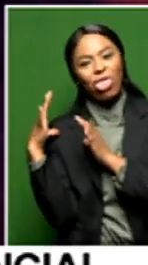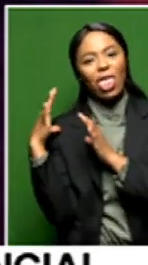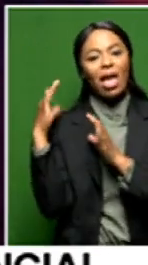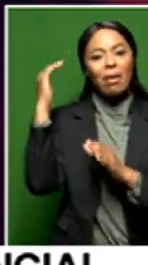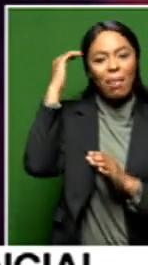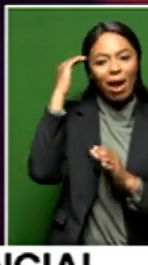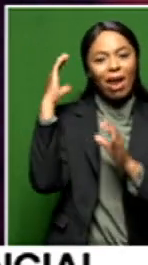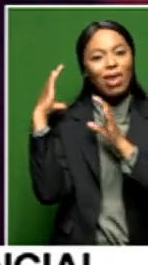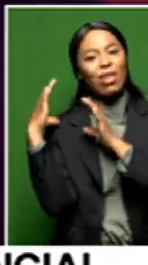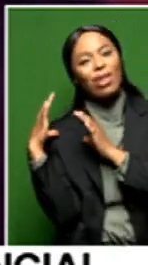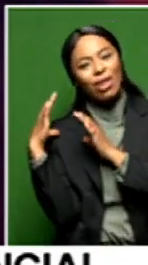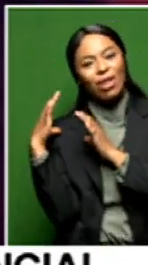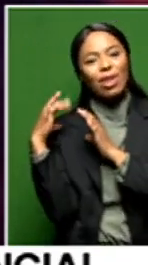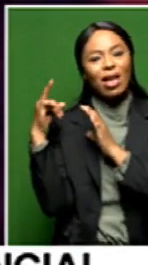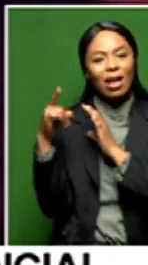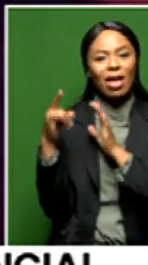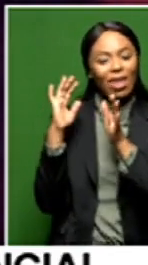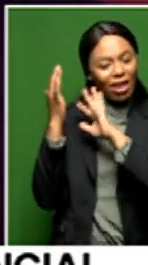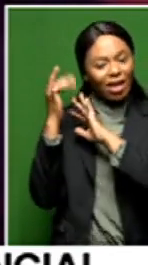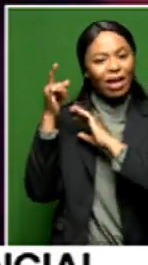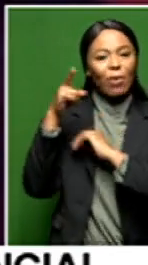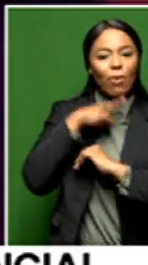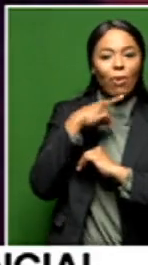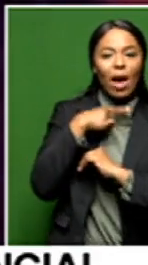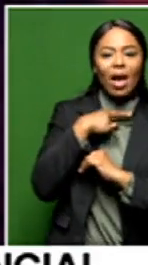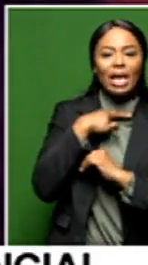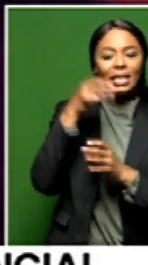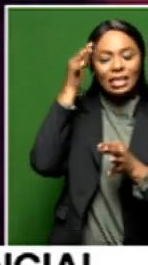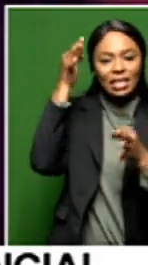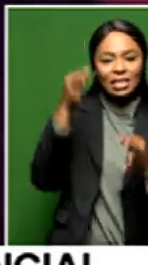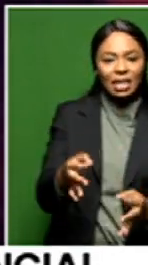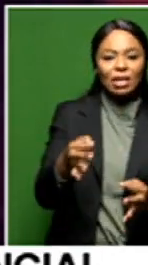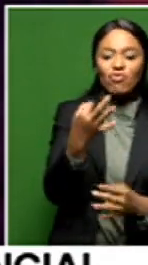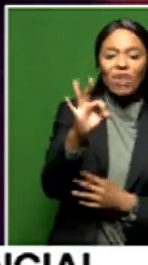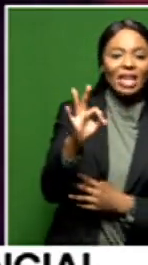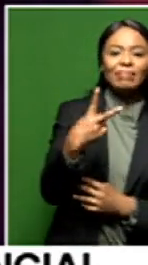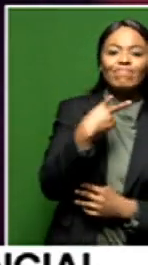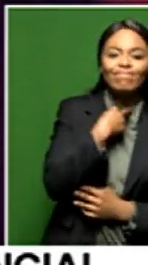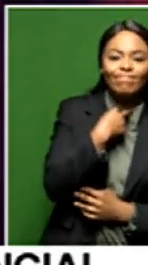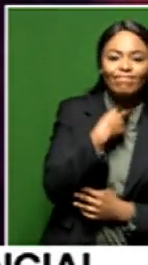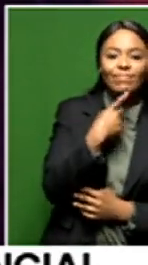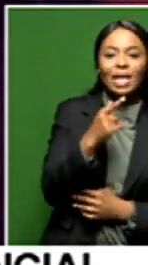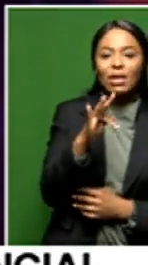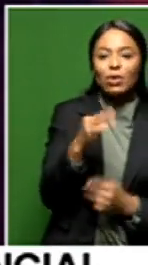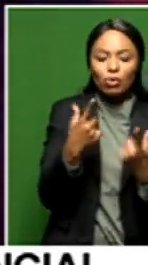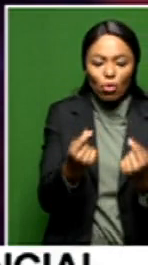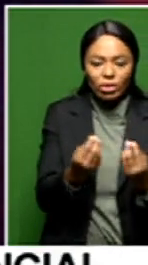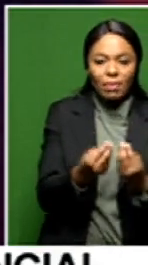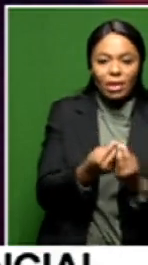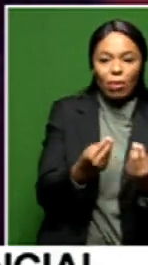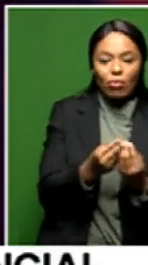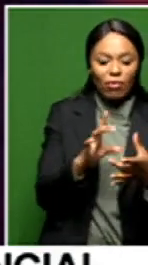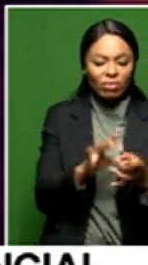able to make or discern between seemingly right financial choices for your household. And when I